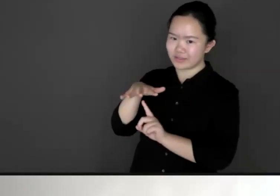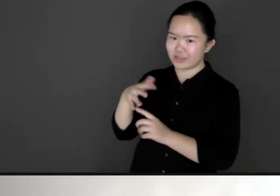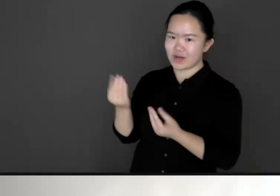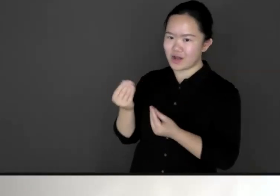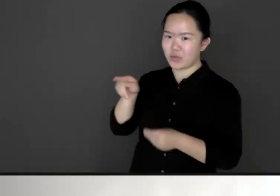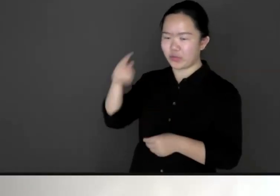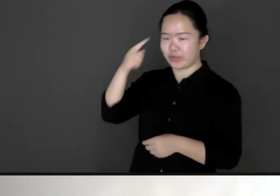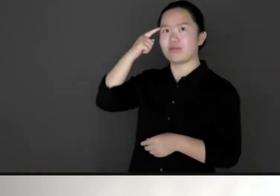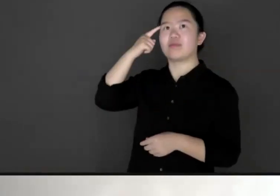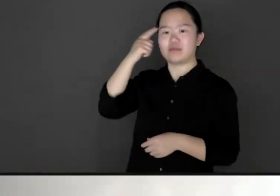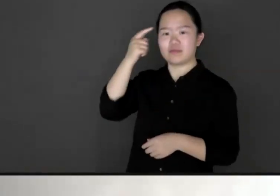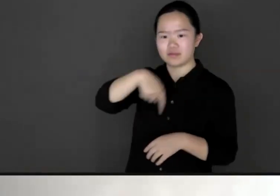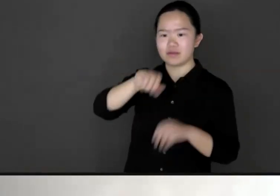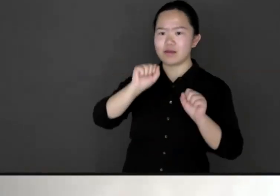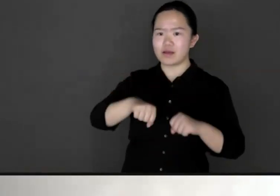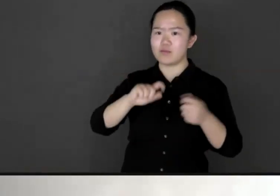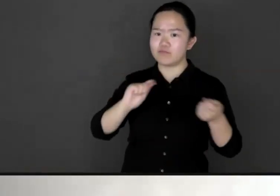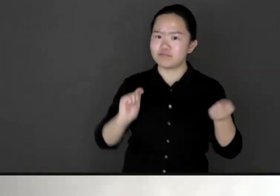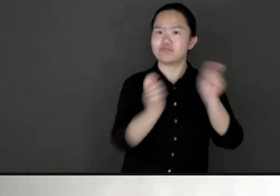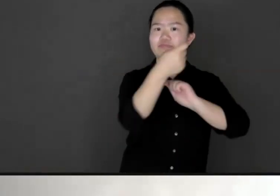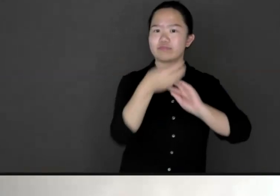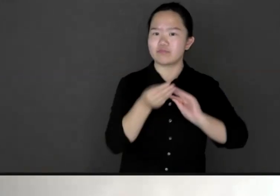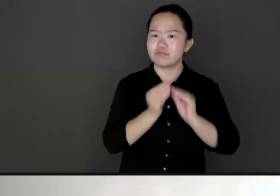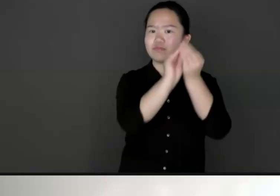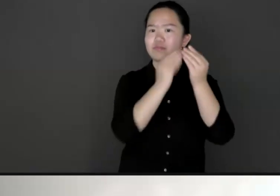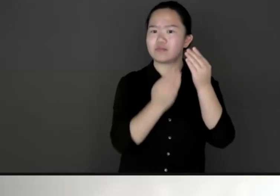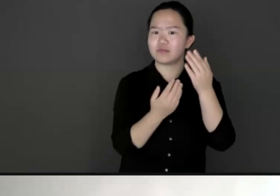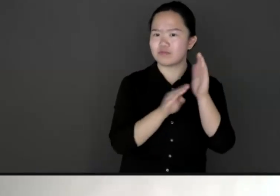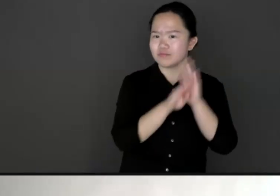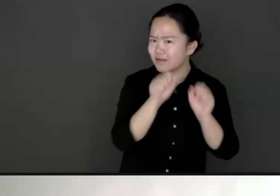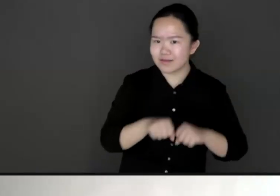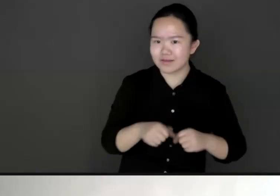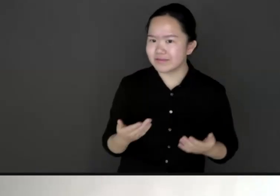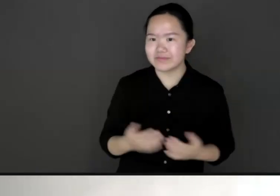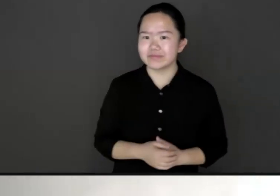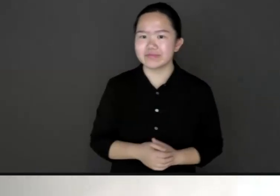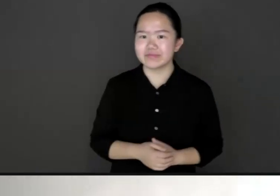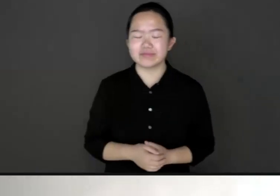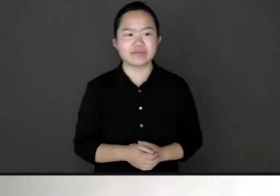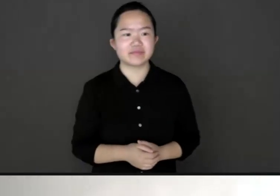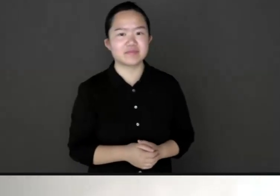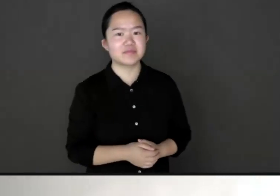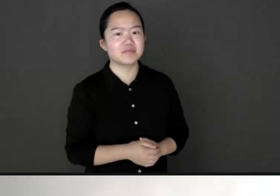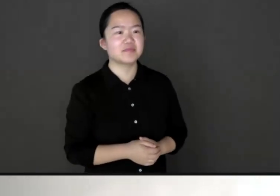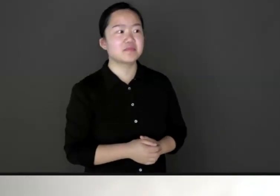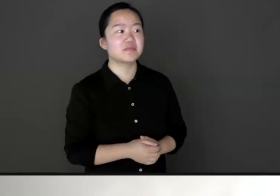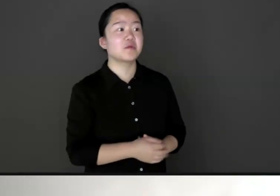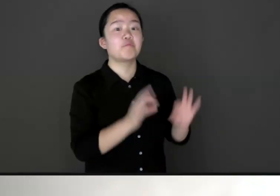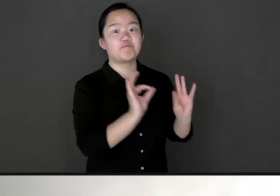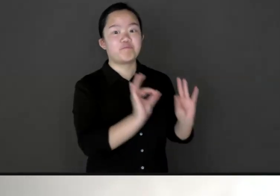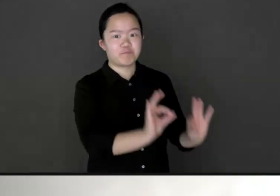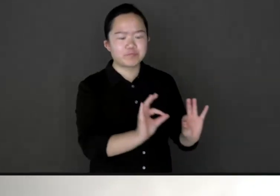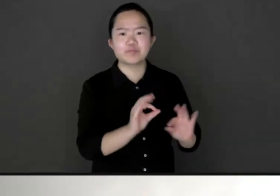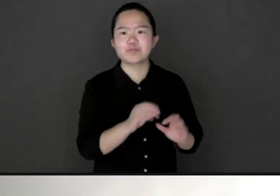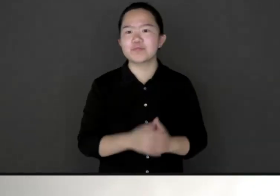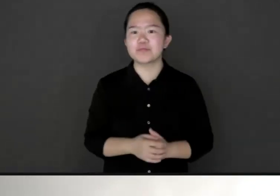need to. Yes. So a couple of analogies out there. One, as much as people focus on